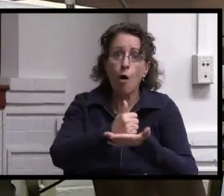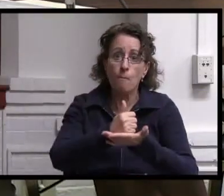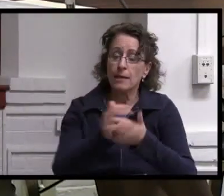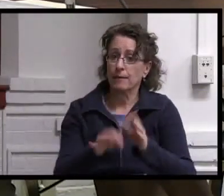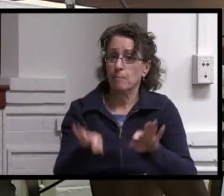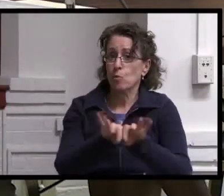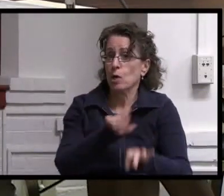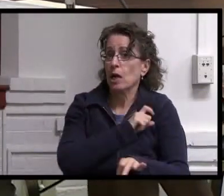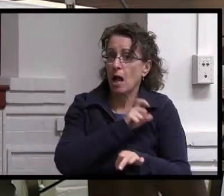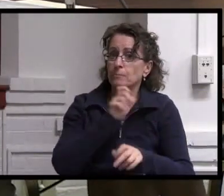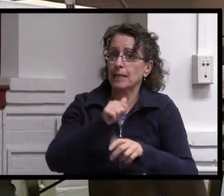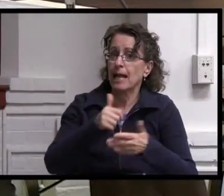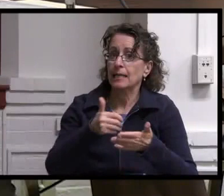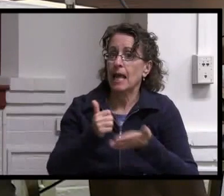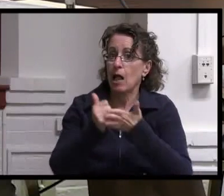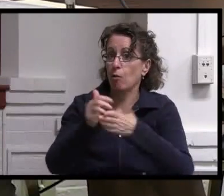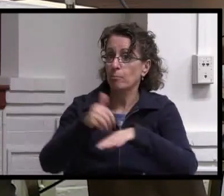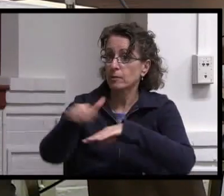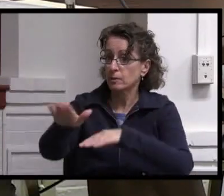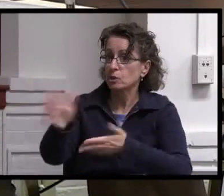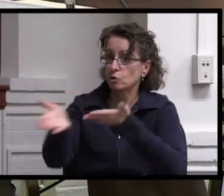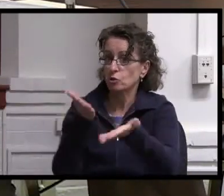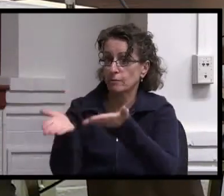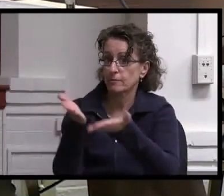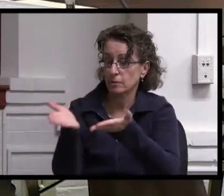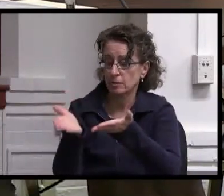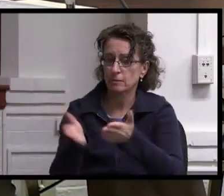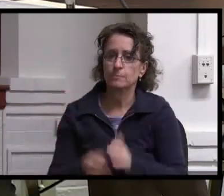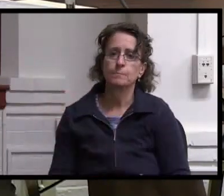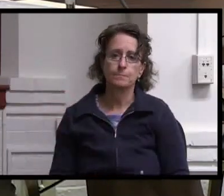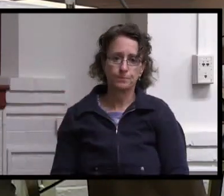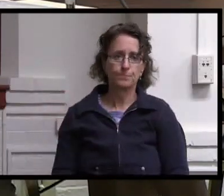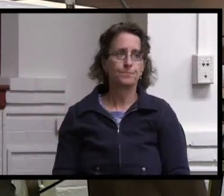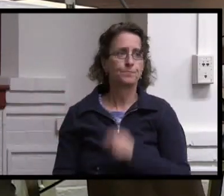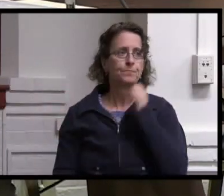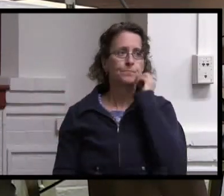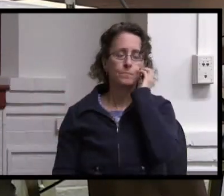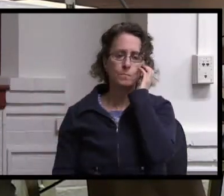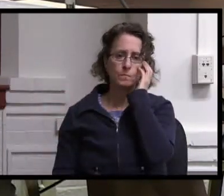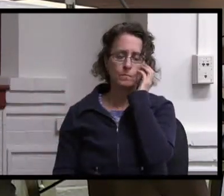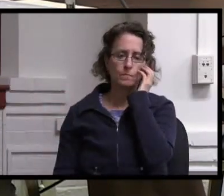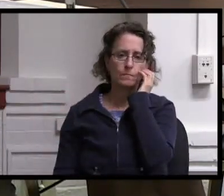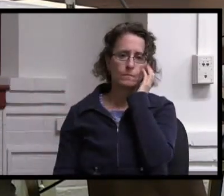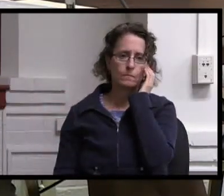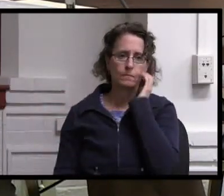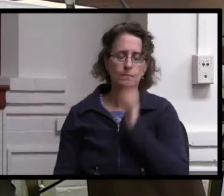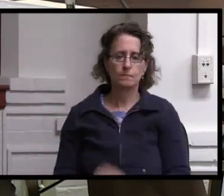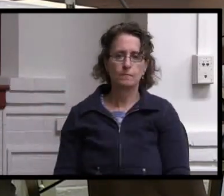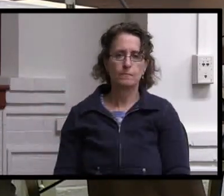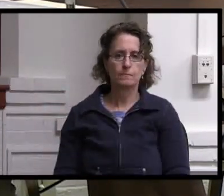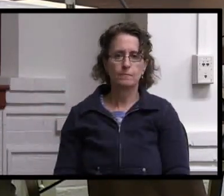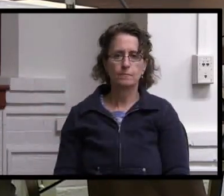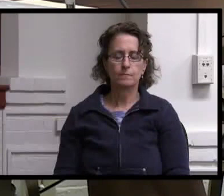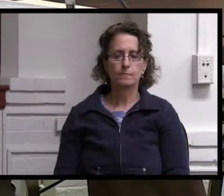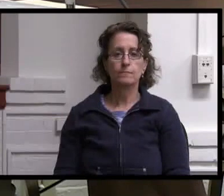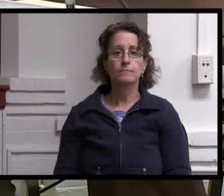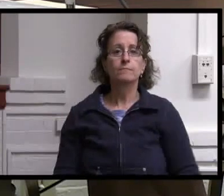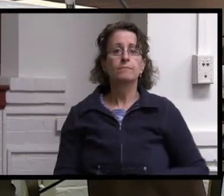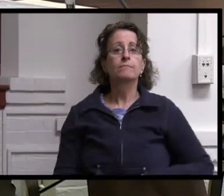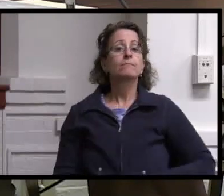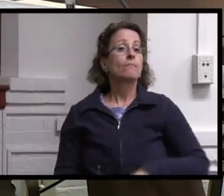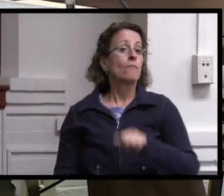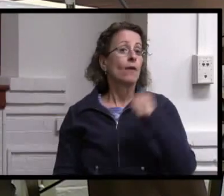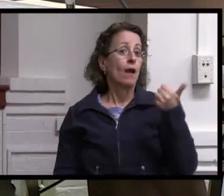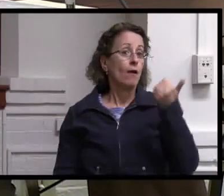need. Another thing that I failed to mention that I was playing with, along with the outreach team,